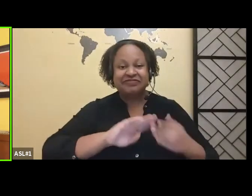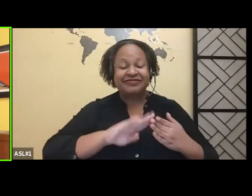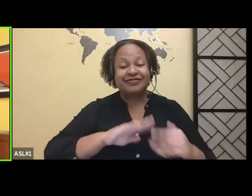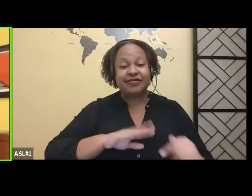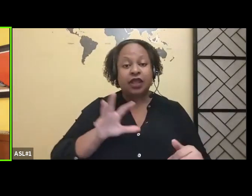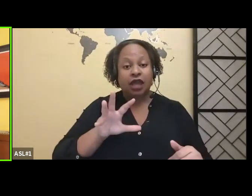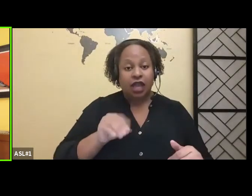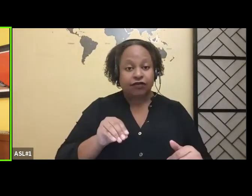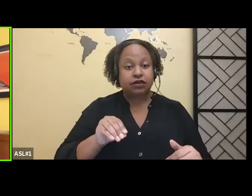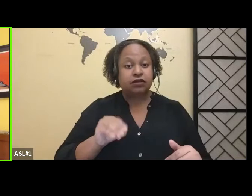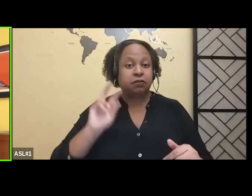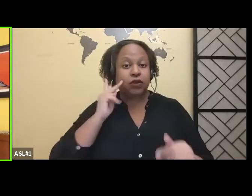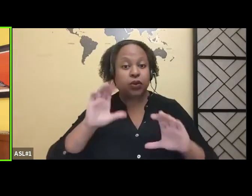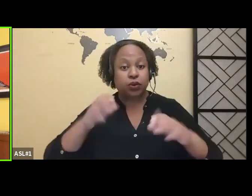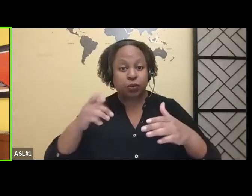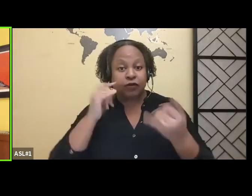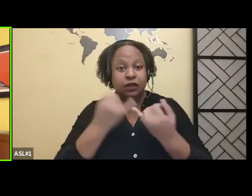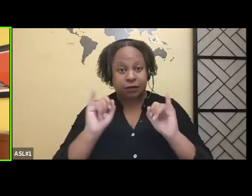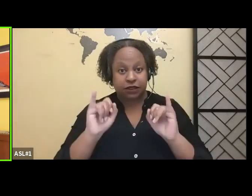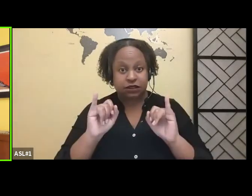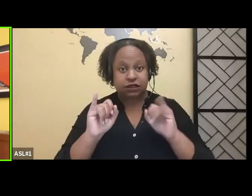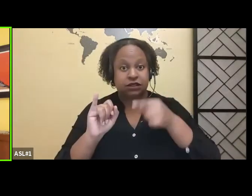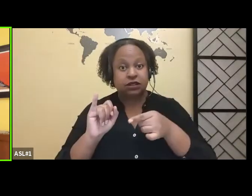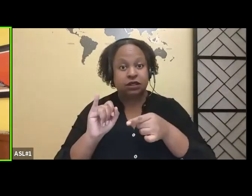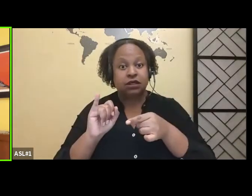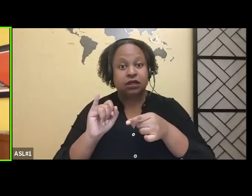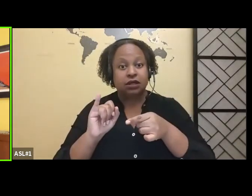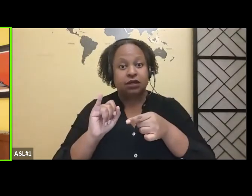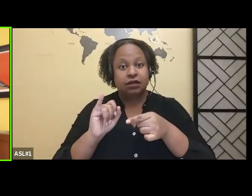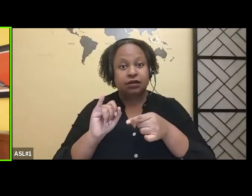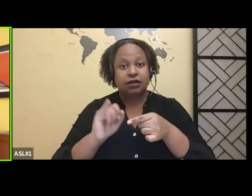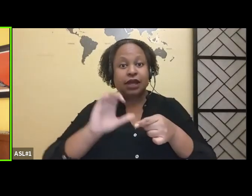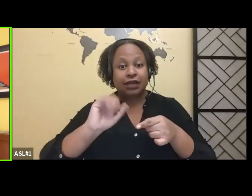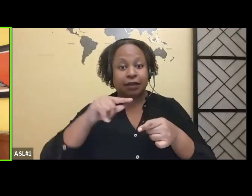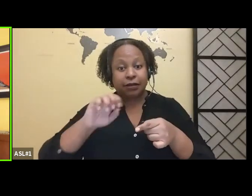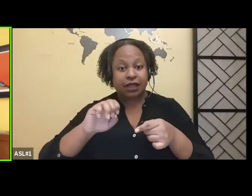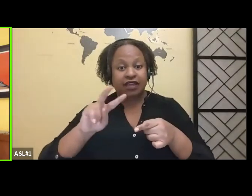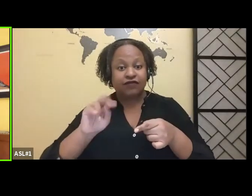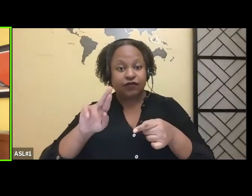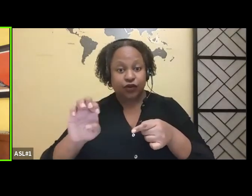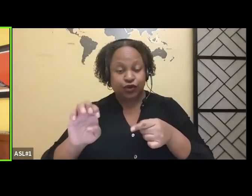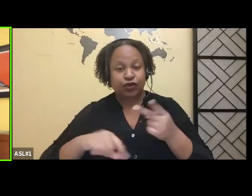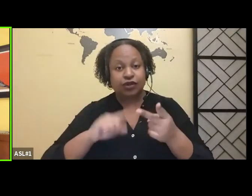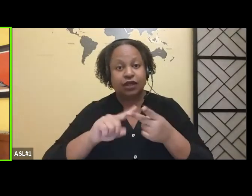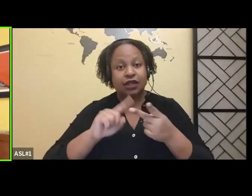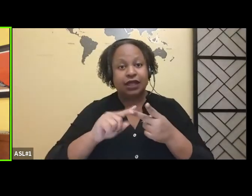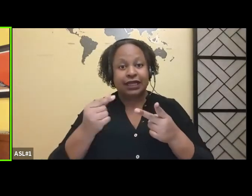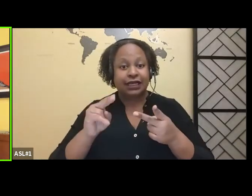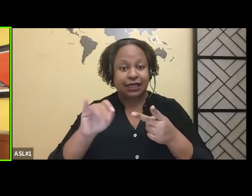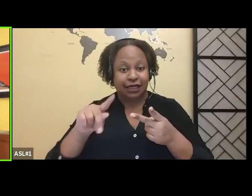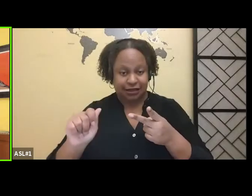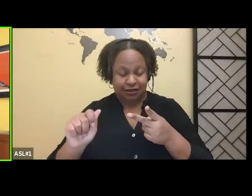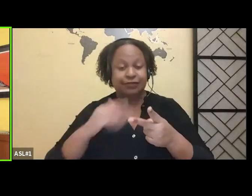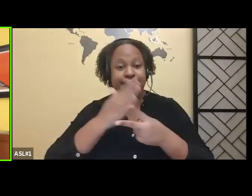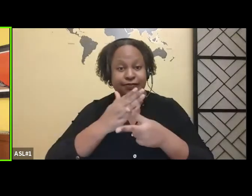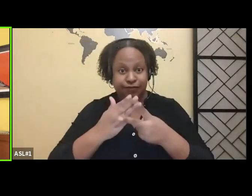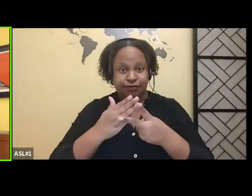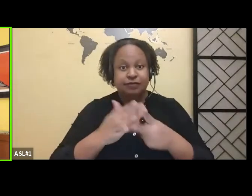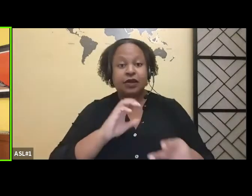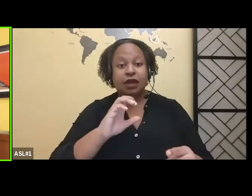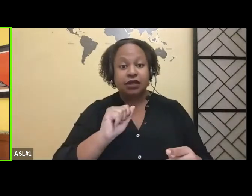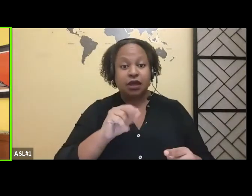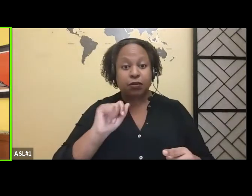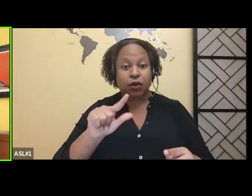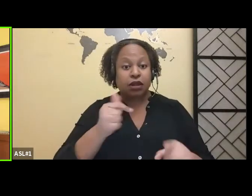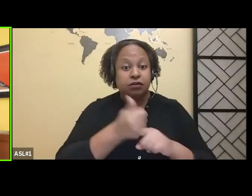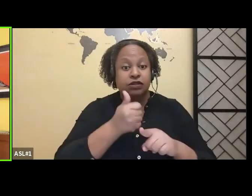African Party for the Independence of Cabo Verde and Guinea-Bissau. Cabral trained